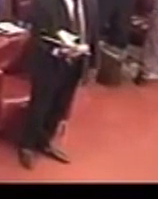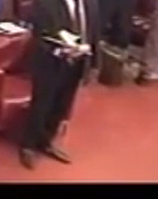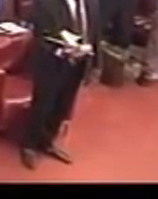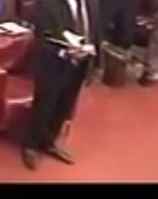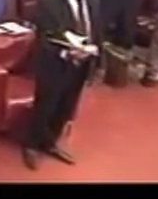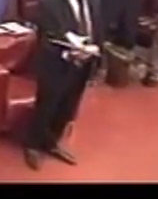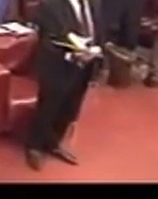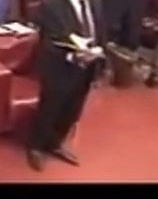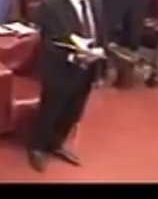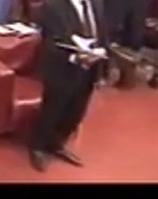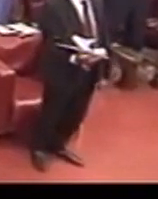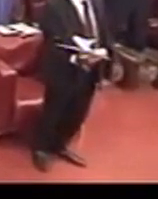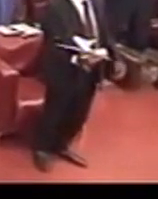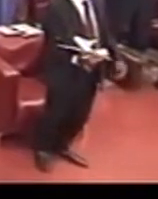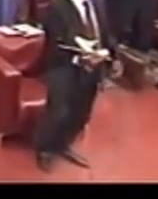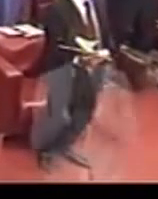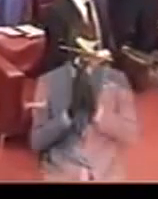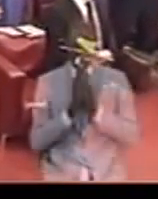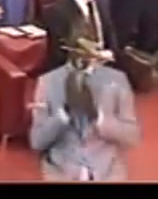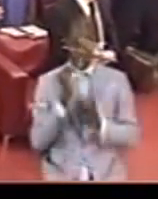we pray.